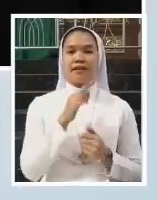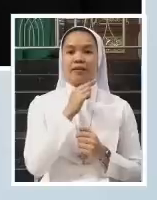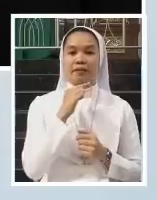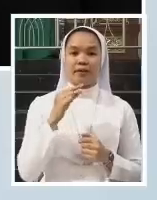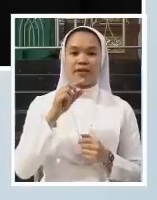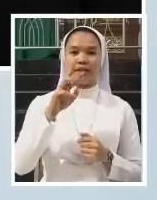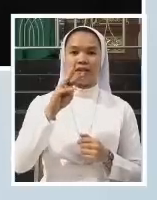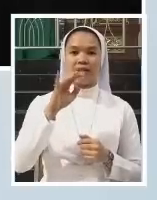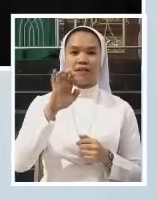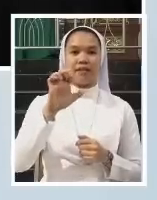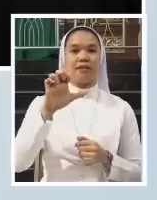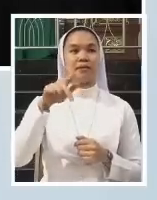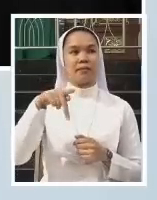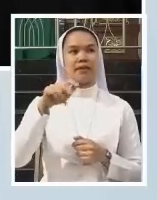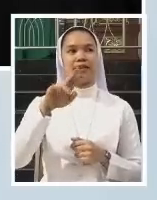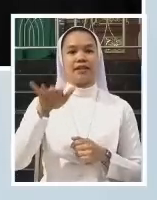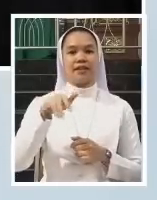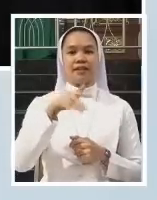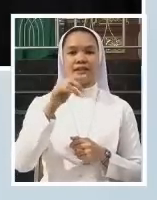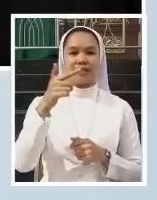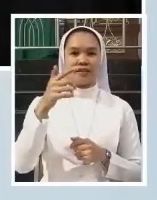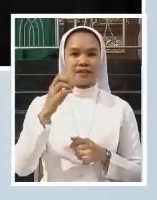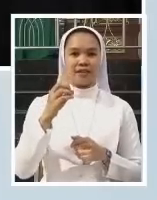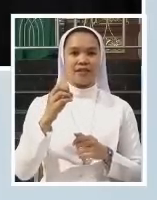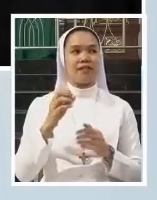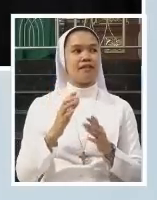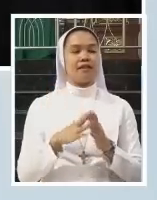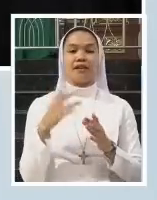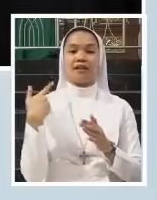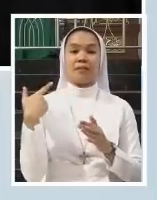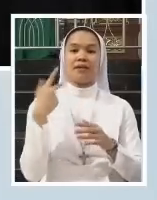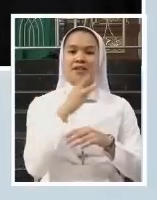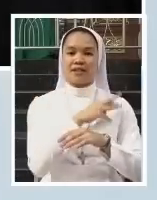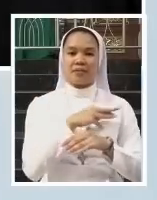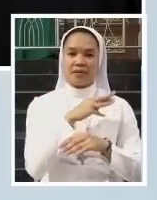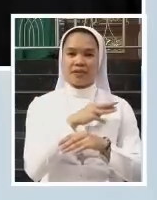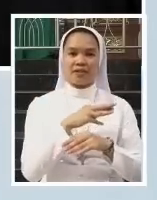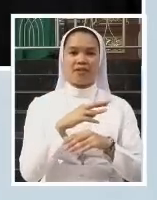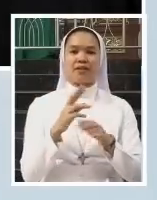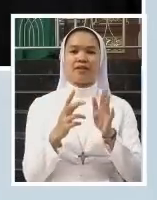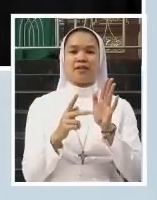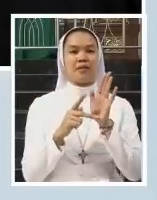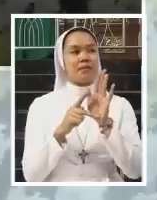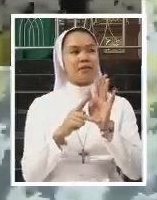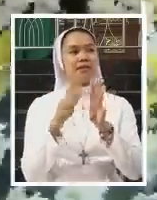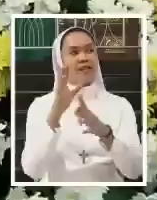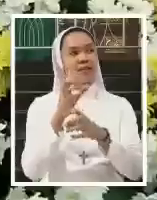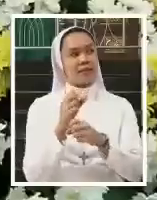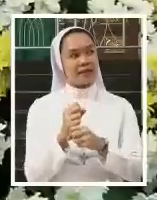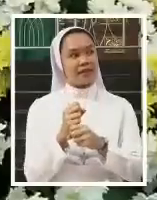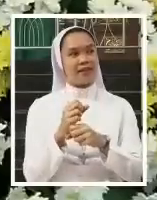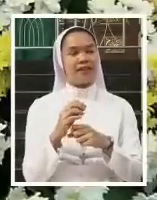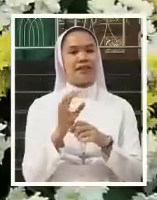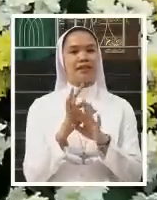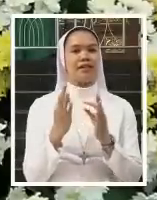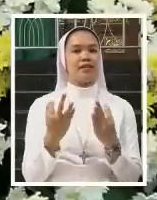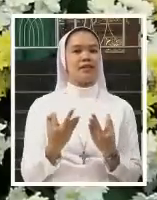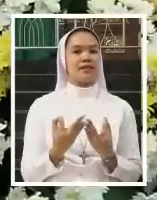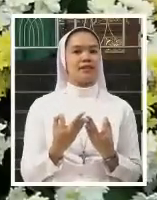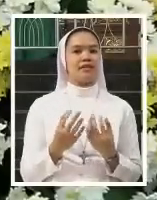Father Ramel Pahinago, who is on mission. Any representative from the family?